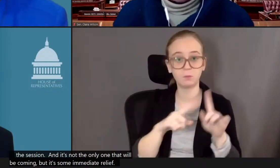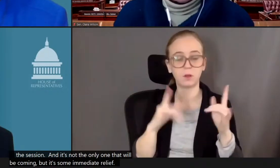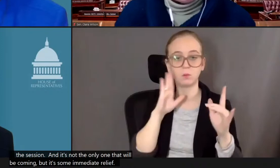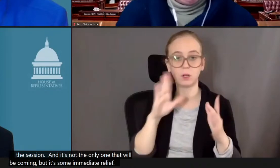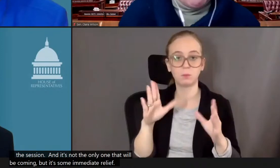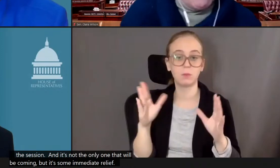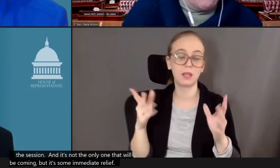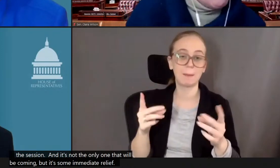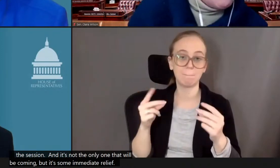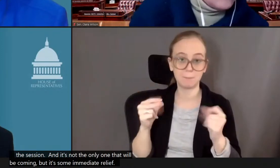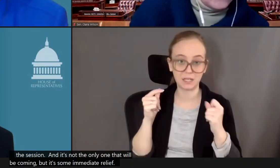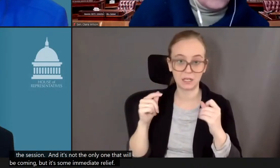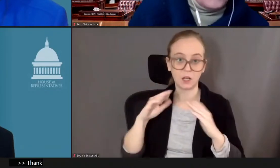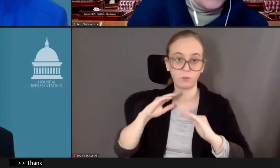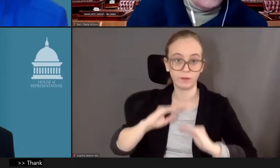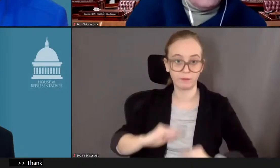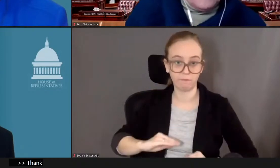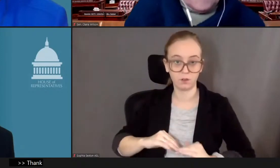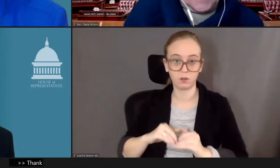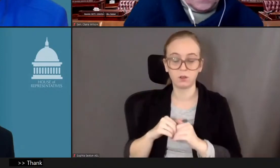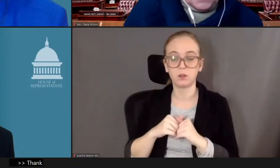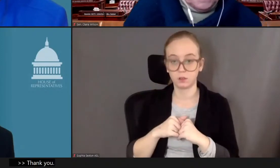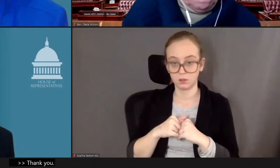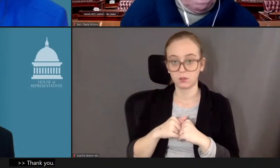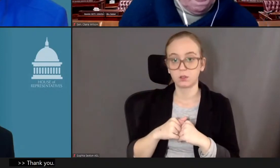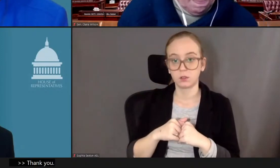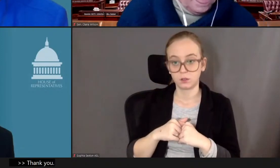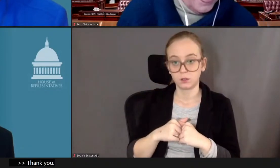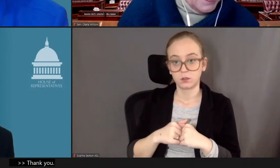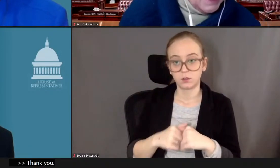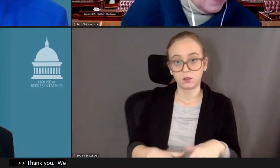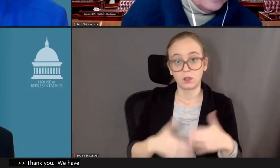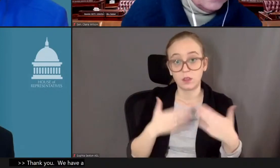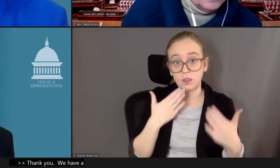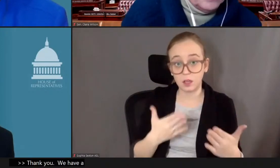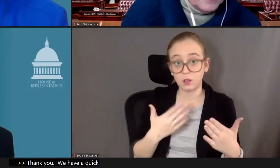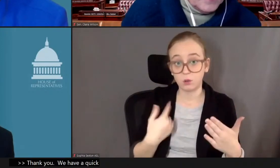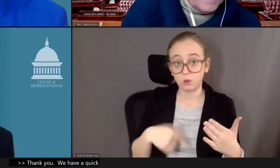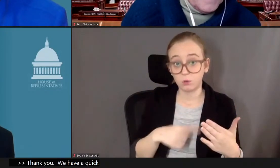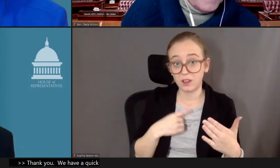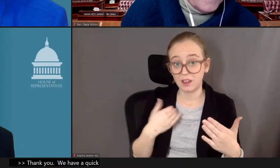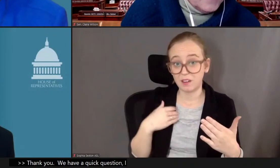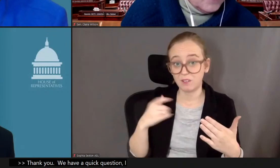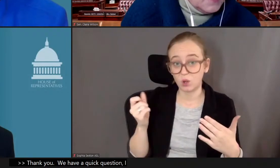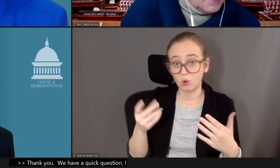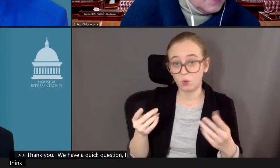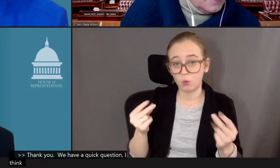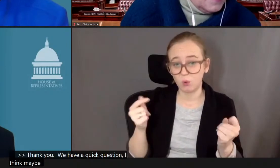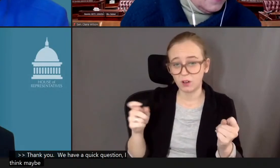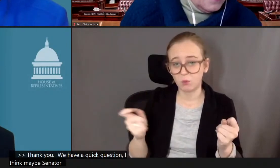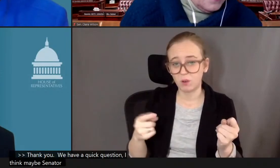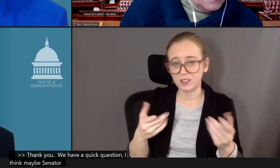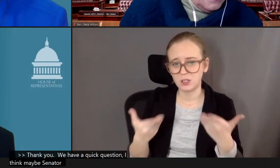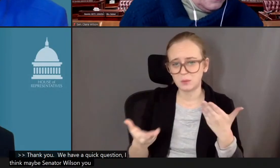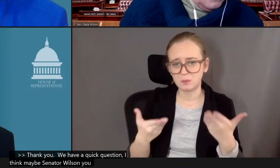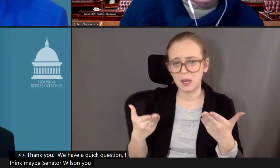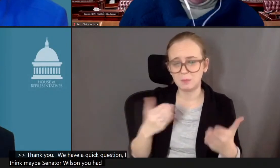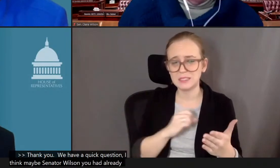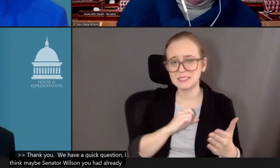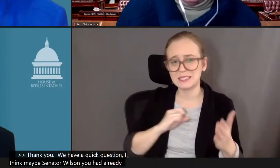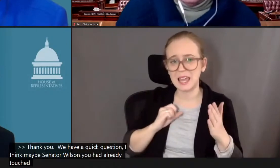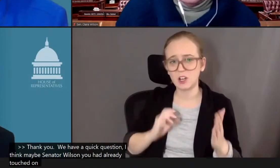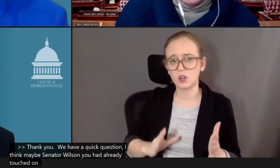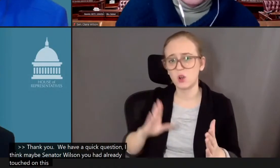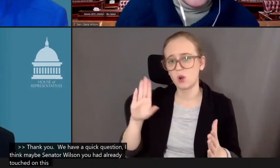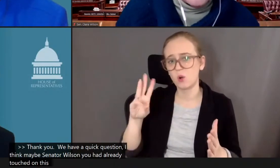Thank you. We have a quick question. I think maybe Senator Wilson, you had already touched on this, but